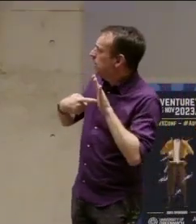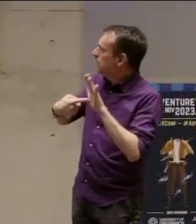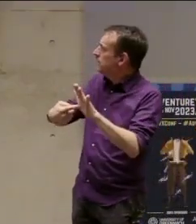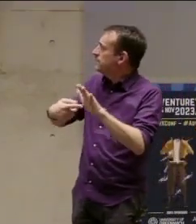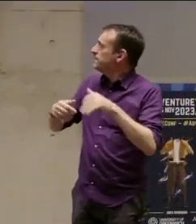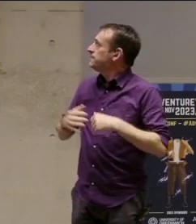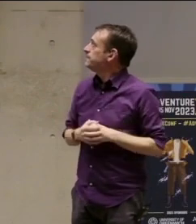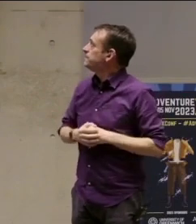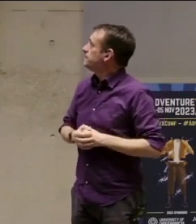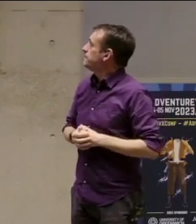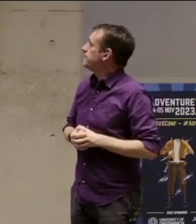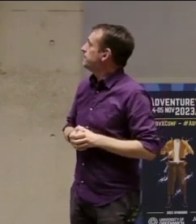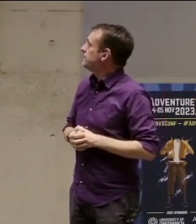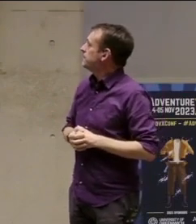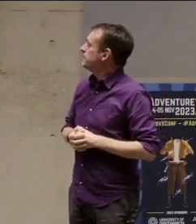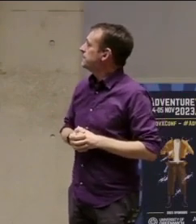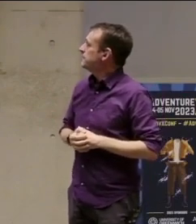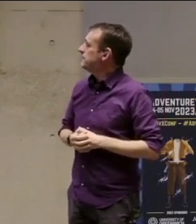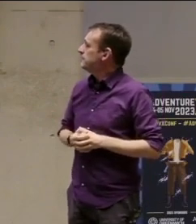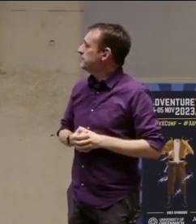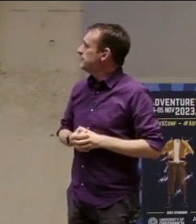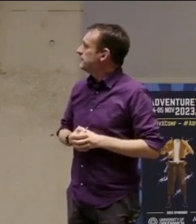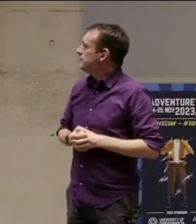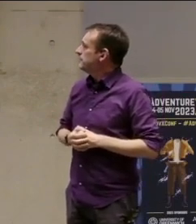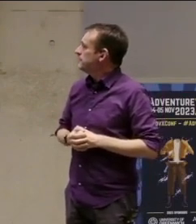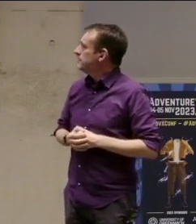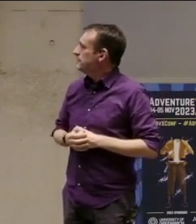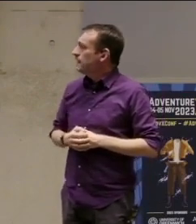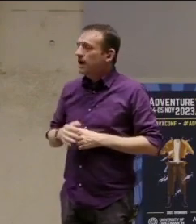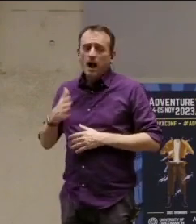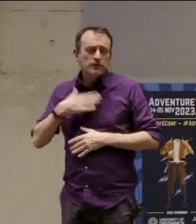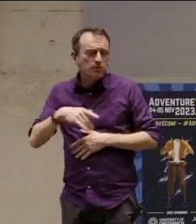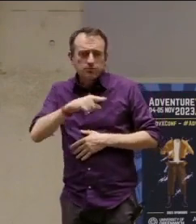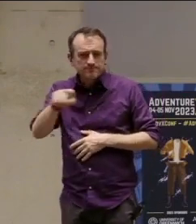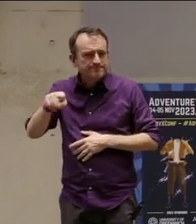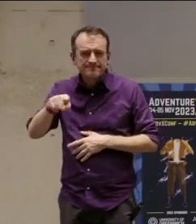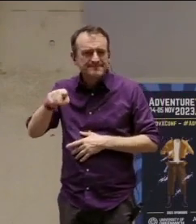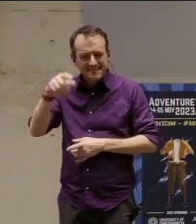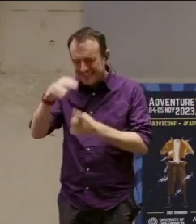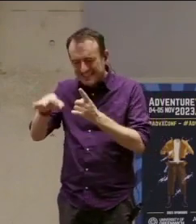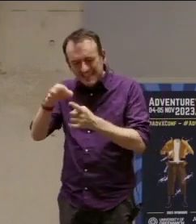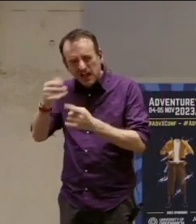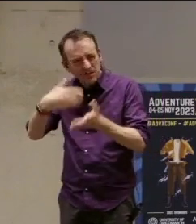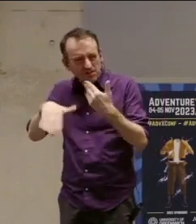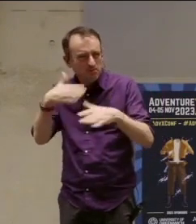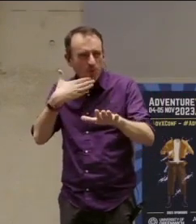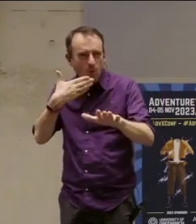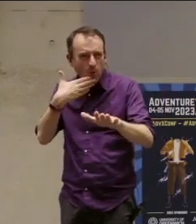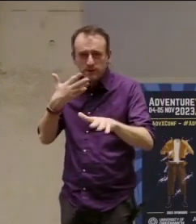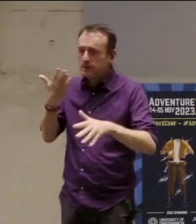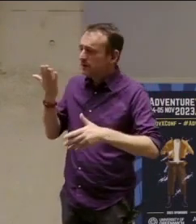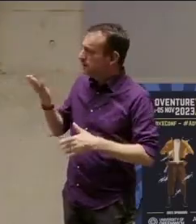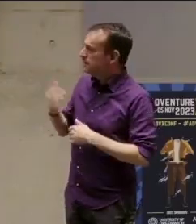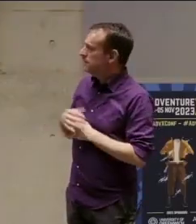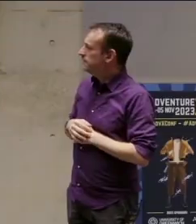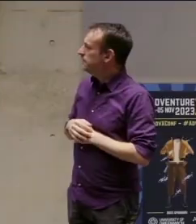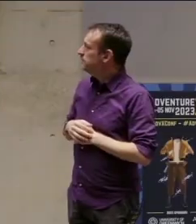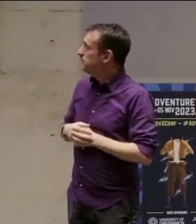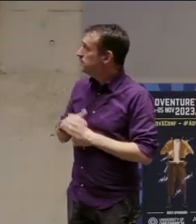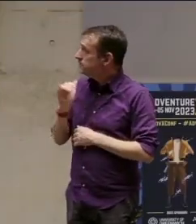So I don't want to bore you with too many of the details unless we have questions after. But